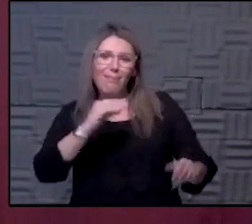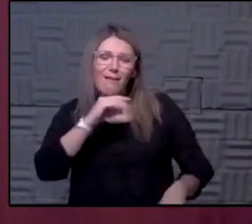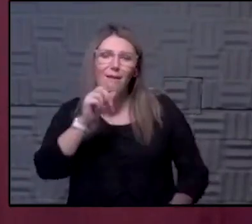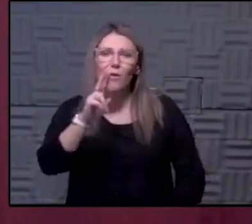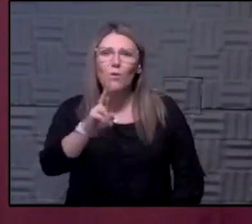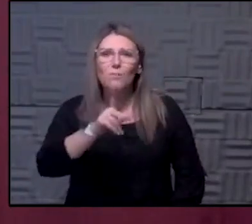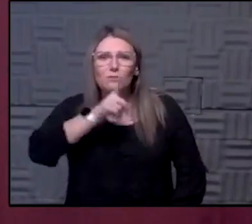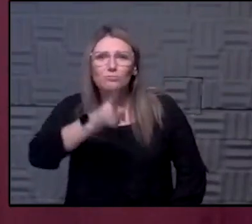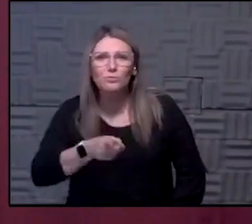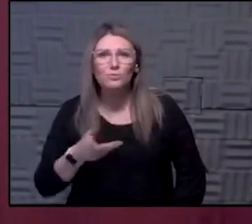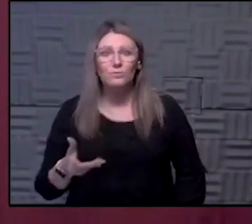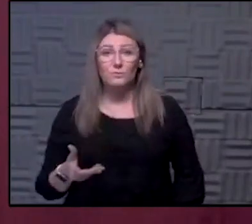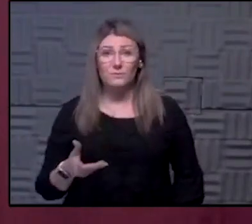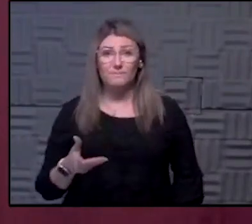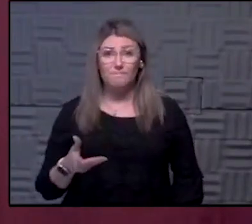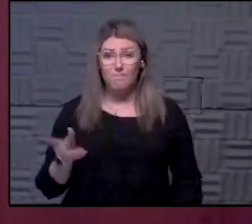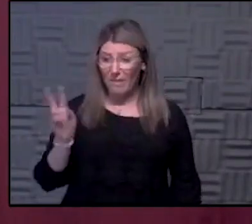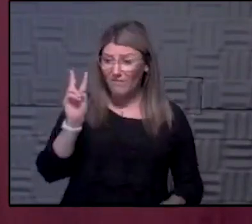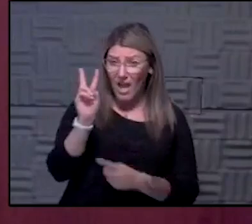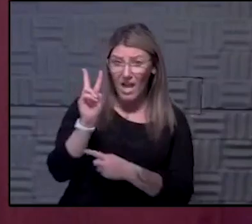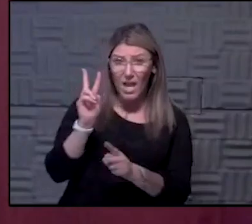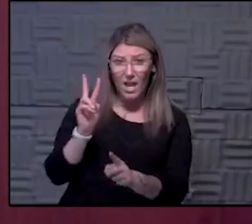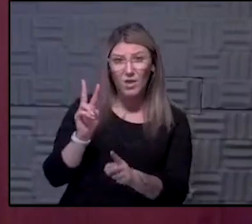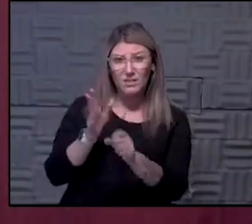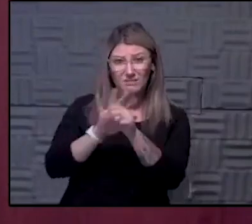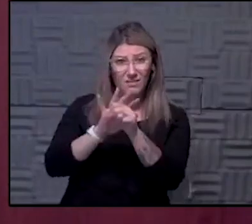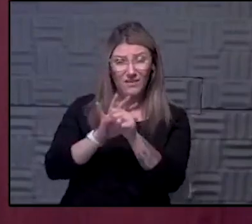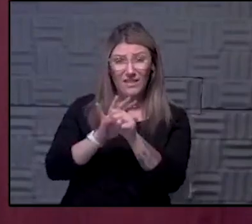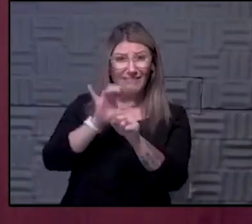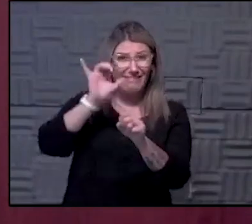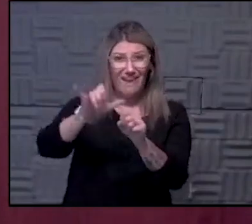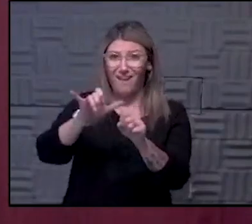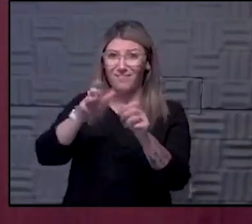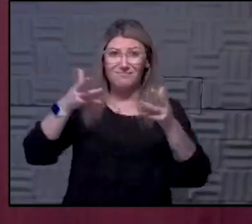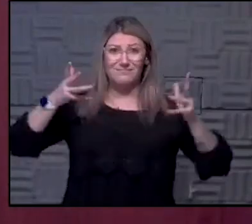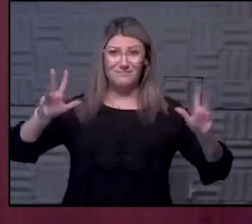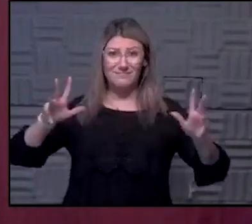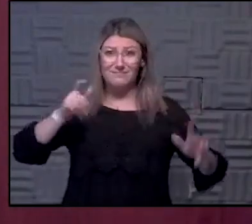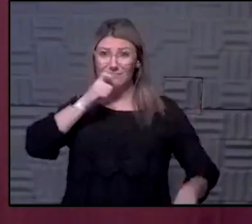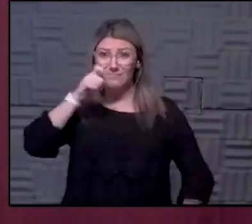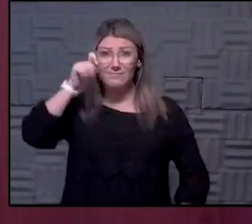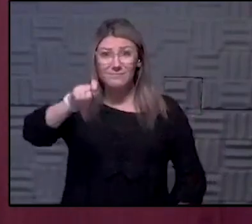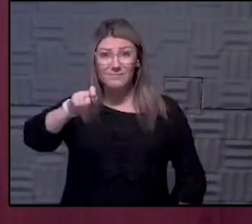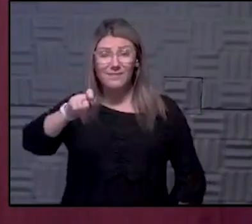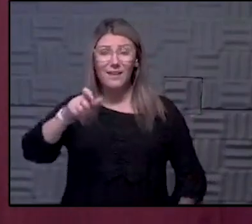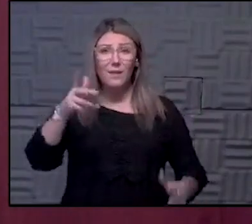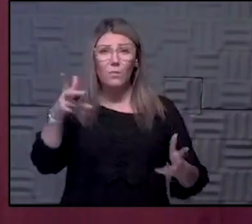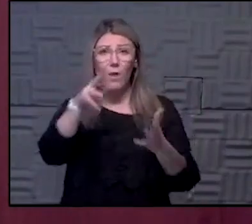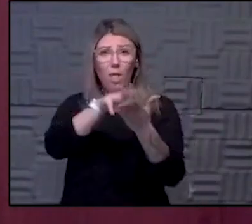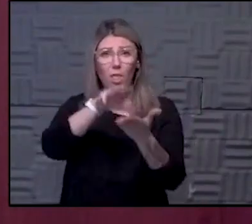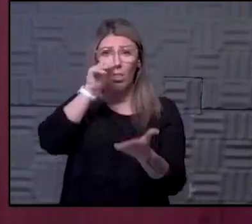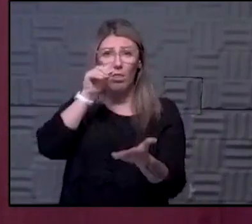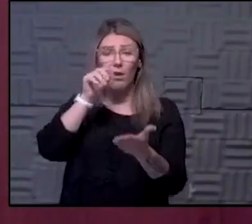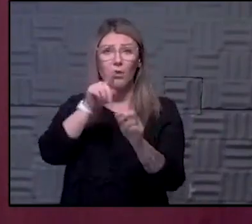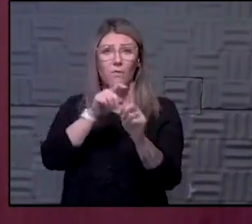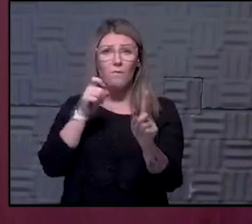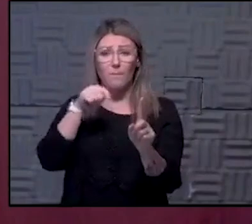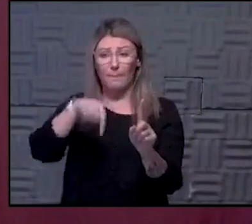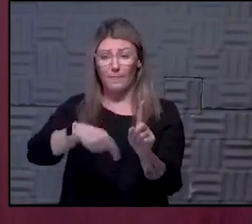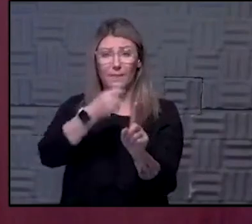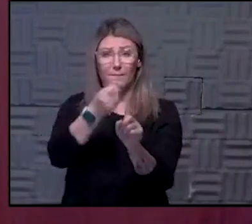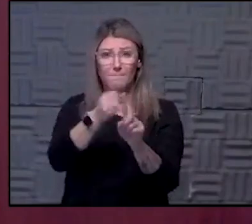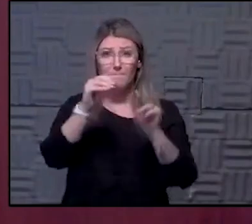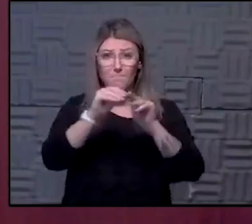truth. The virus is the virus. And what we should have learned from this